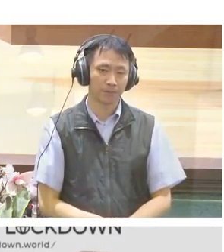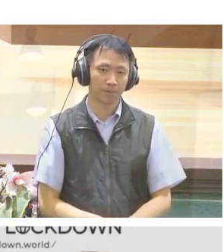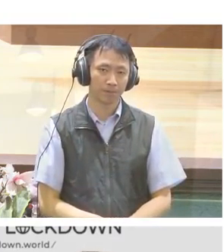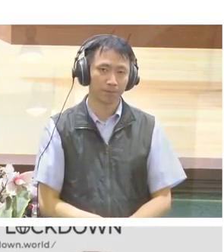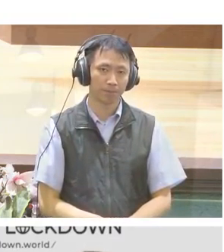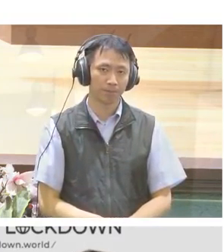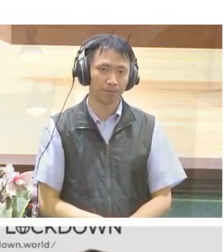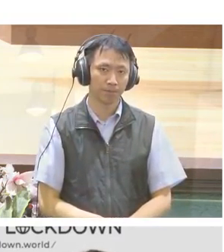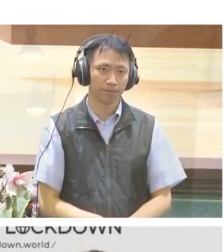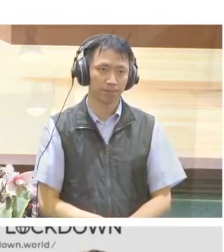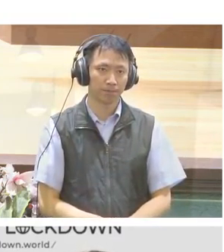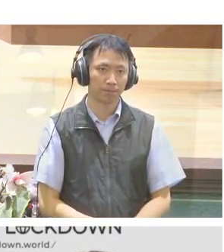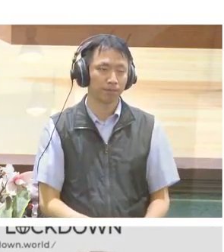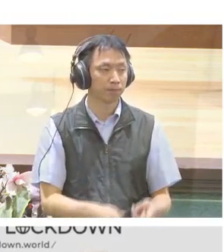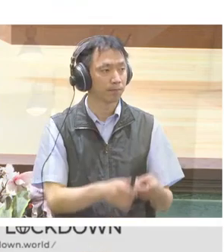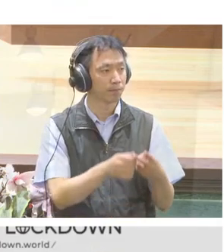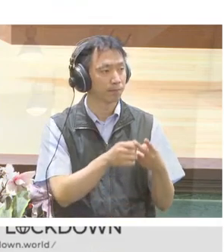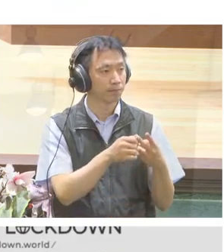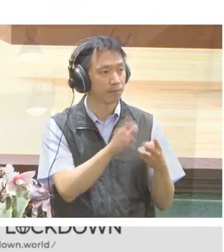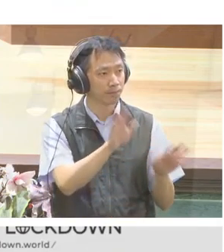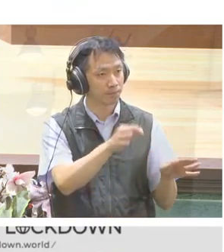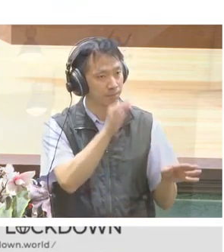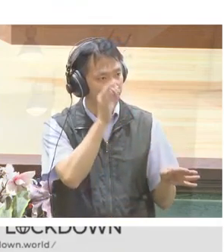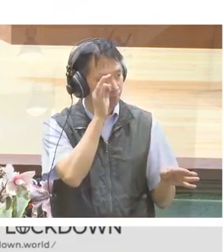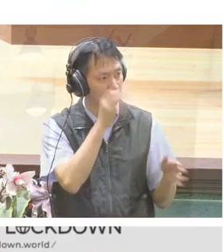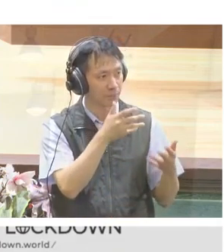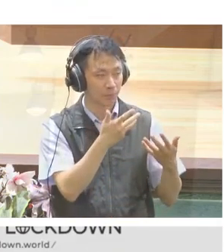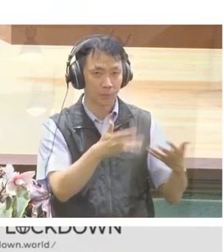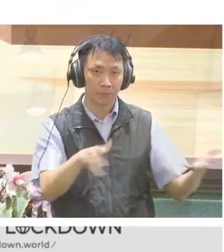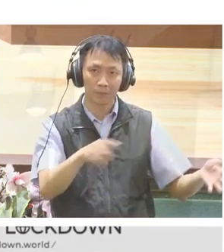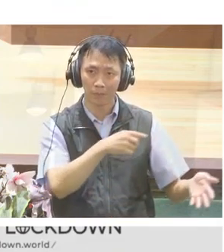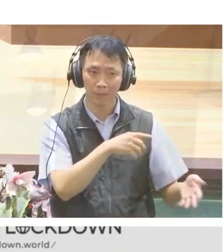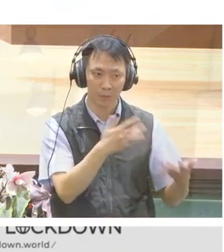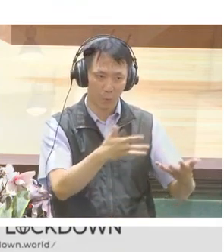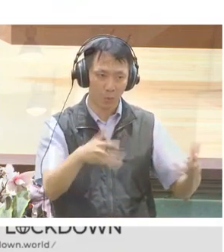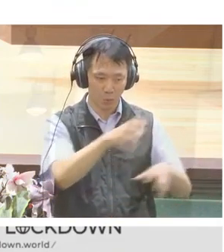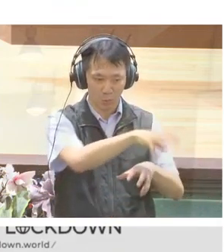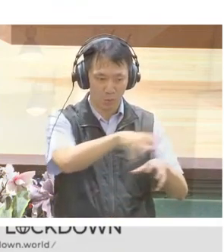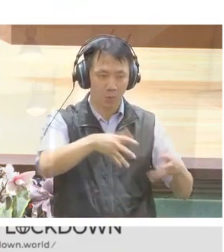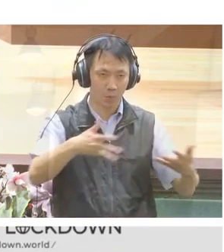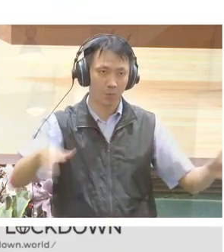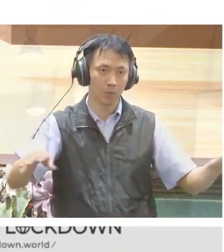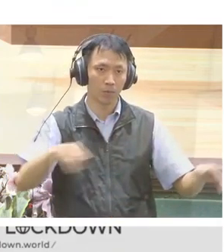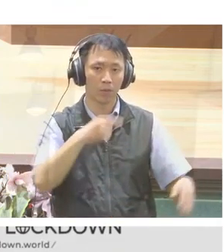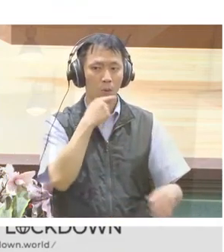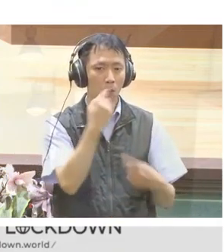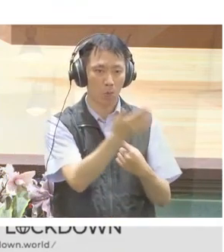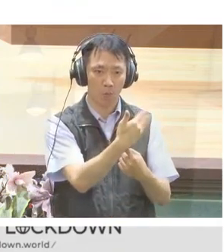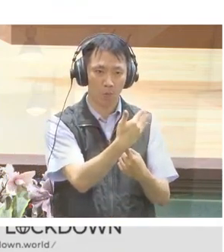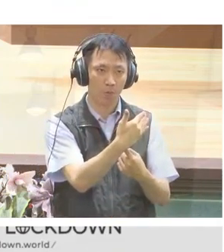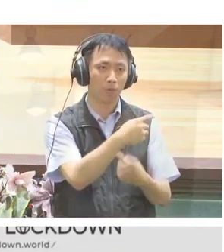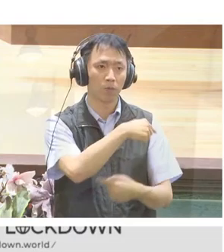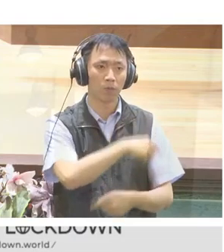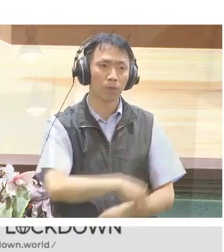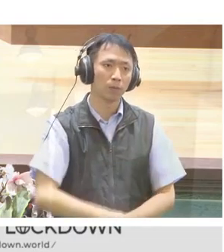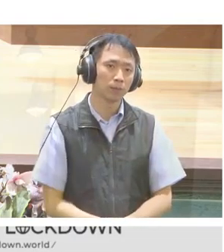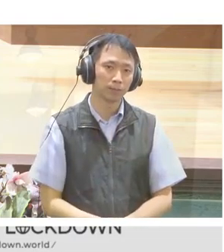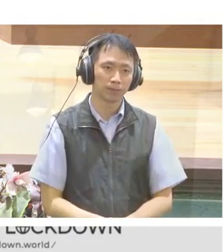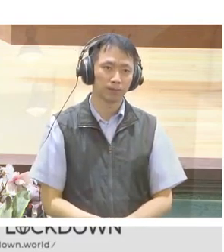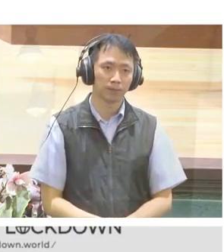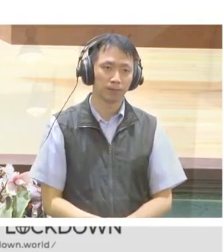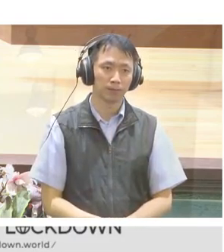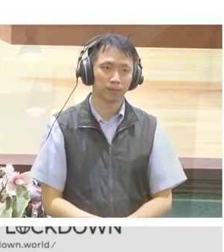There's many of them, but I think Mandy had alluded to this. So what we would do is we would red flag, because we feel that